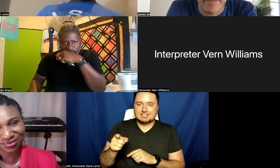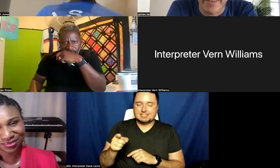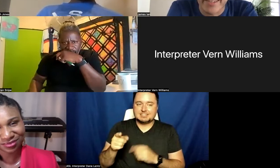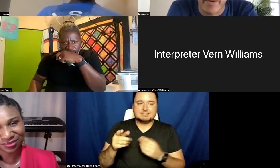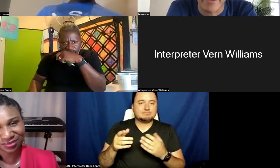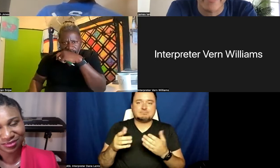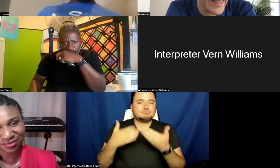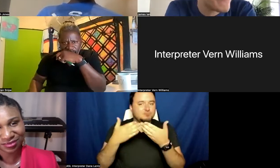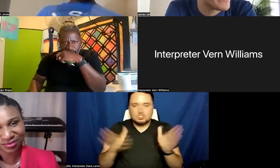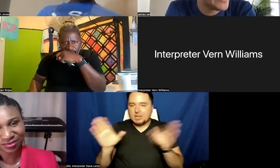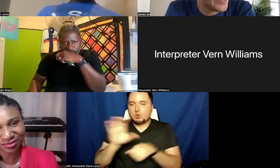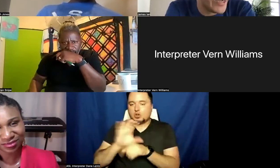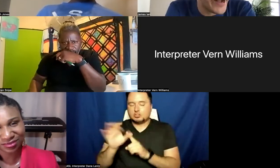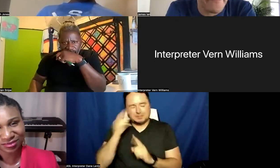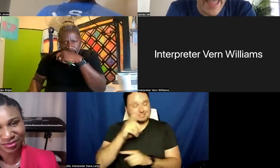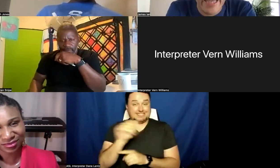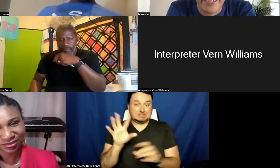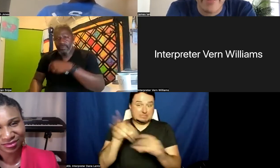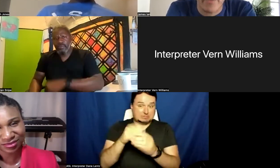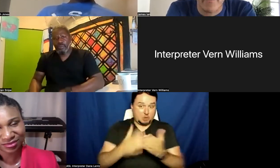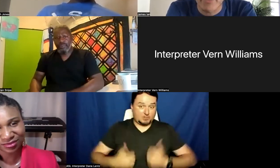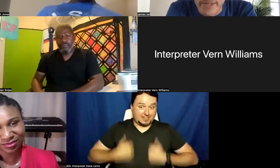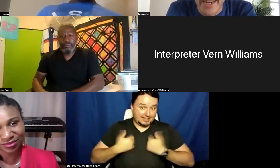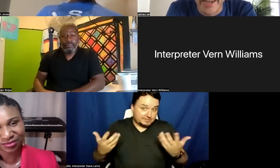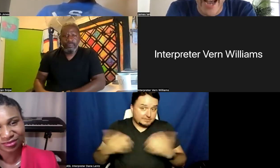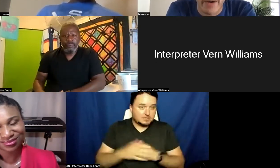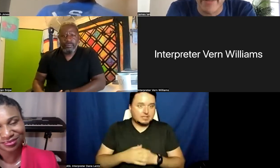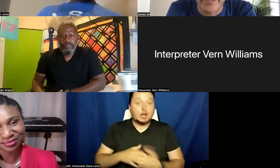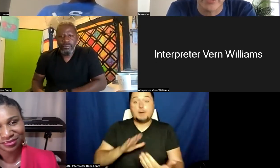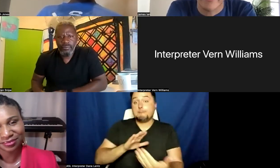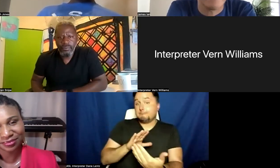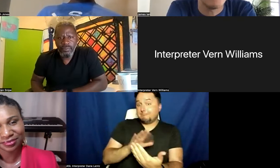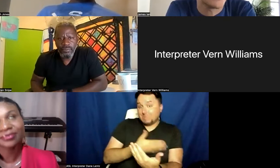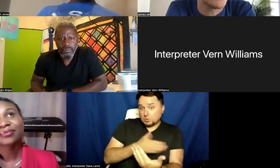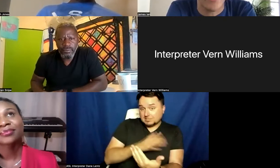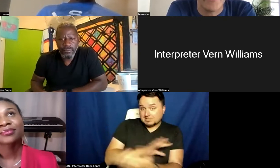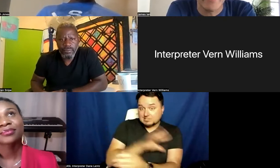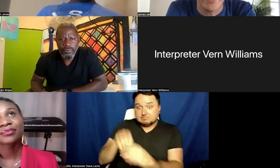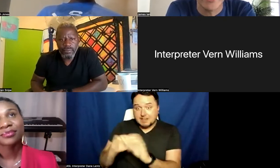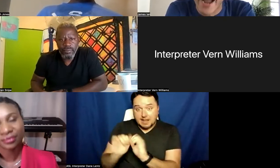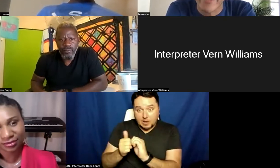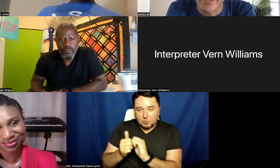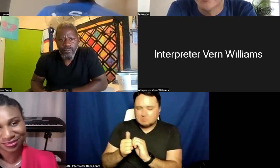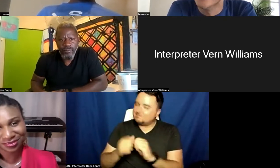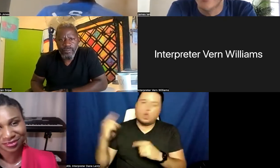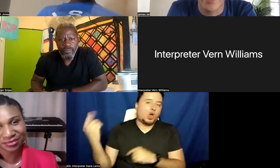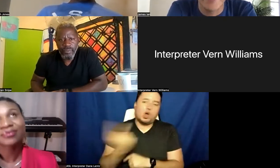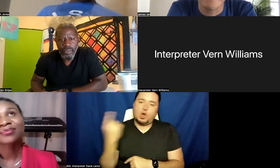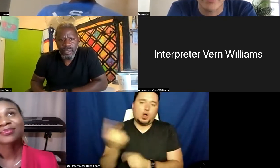because disability is a part of life. And I think music, how it plays into, I think music has always been a